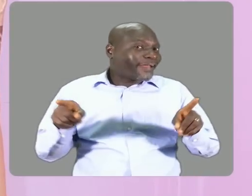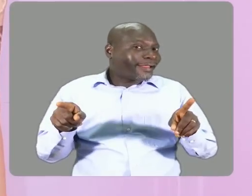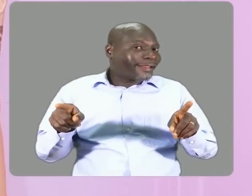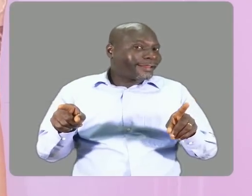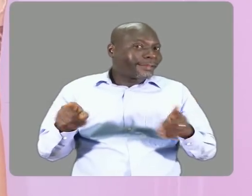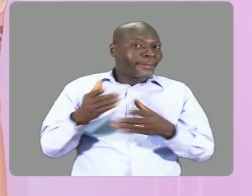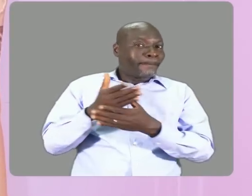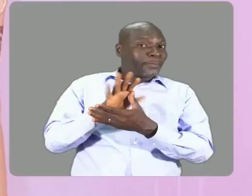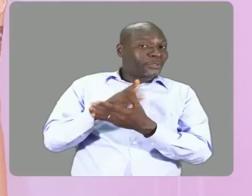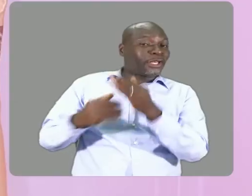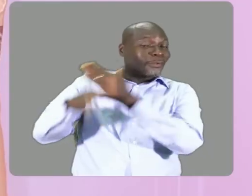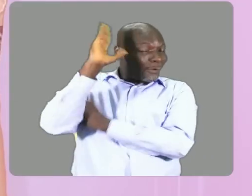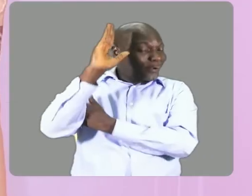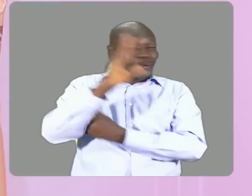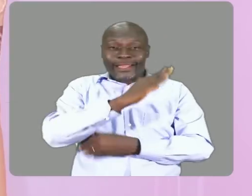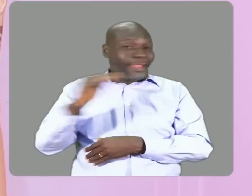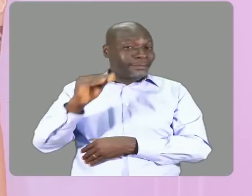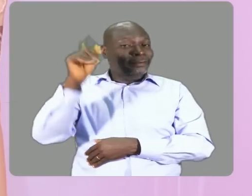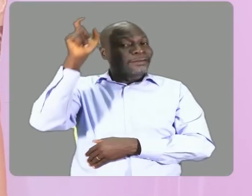between God and the devil.